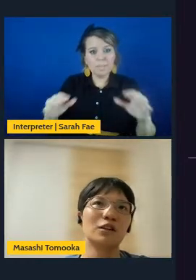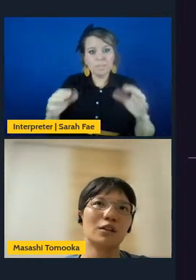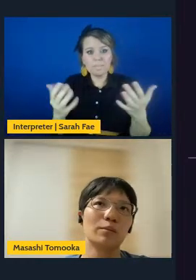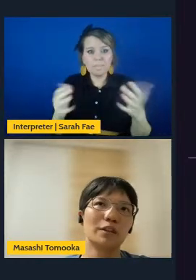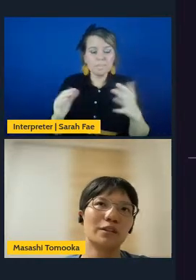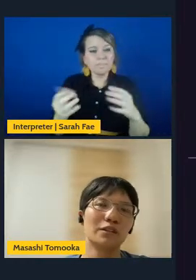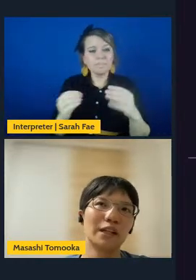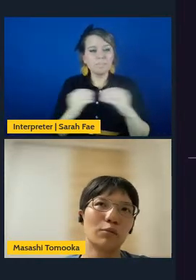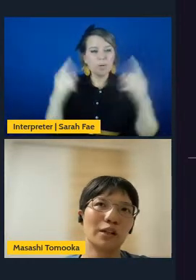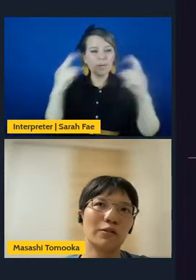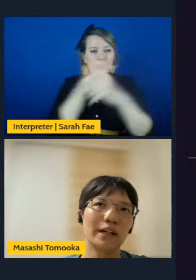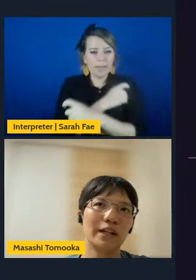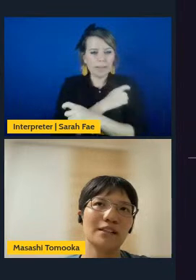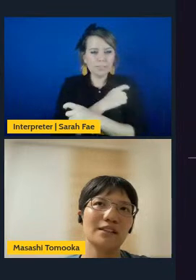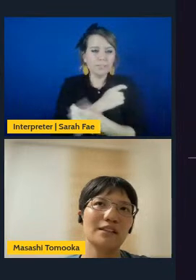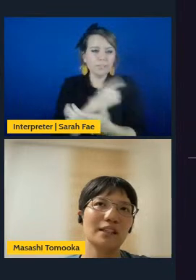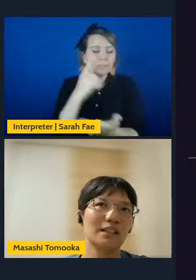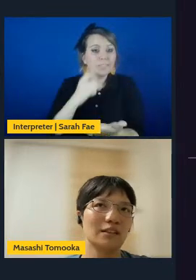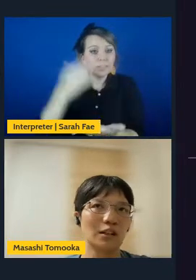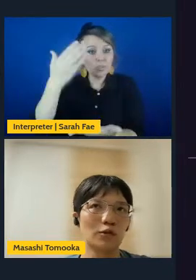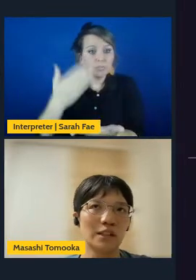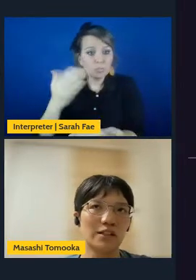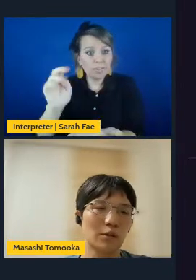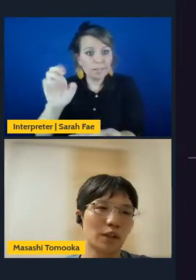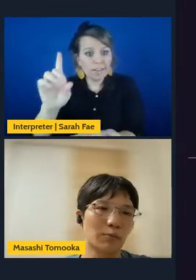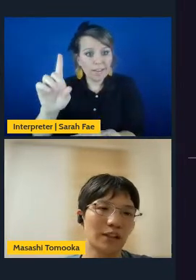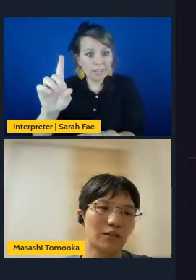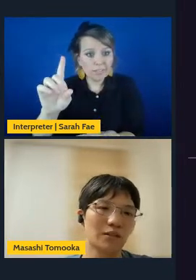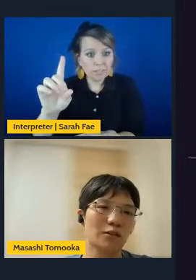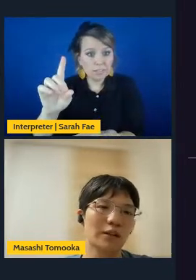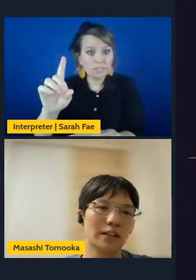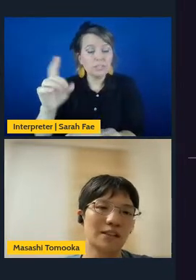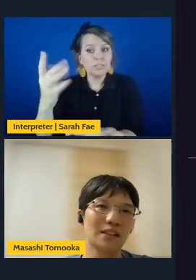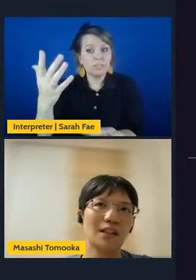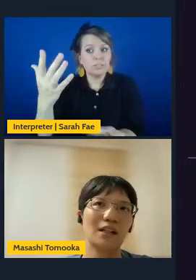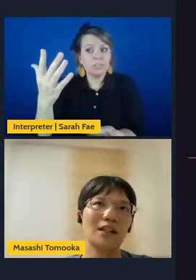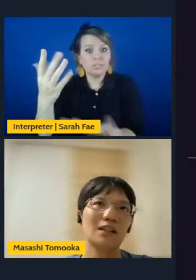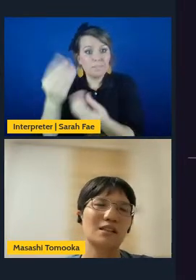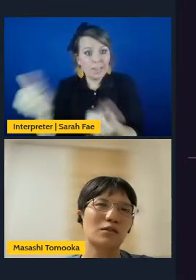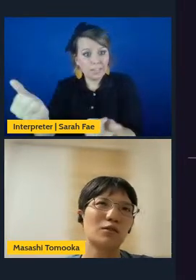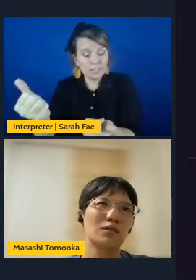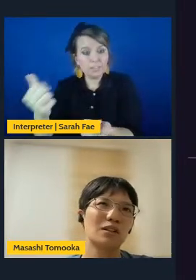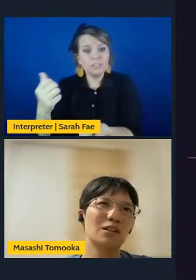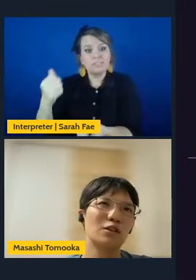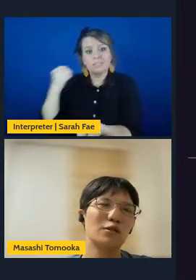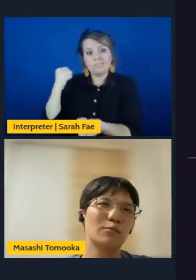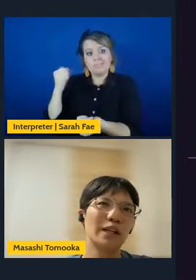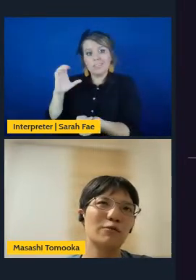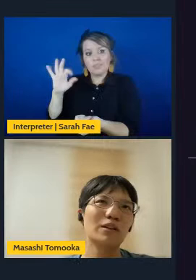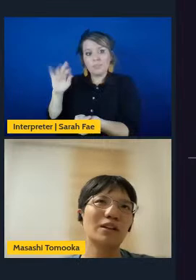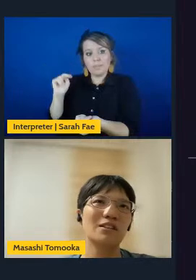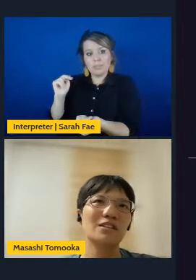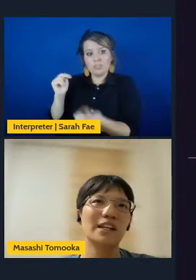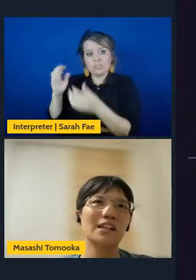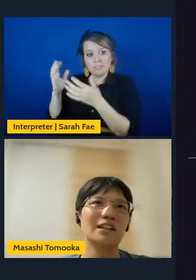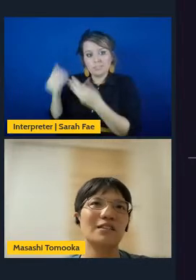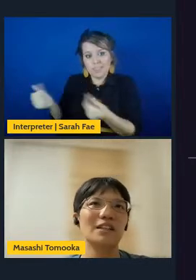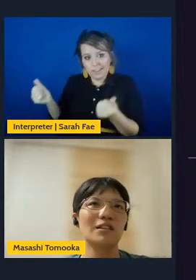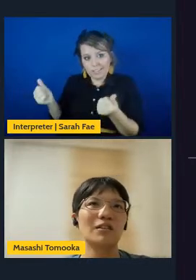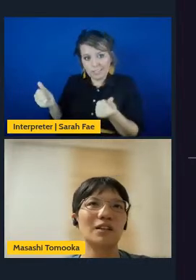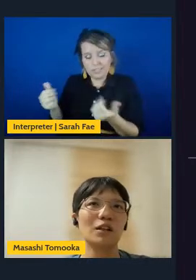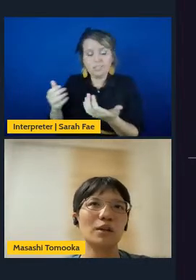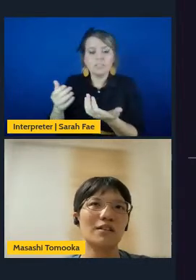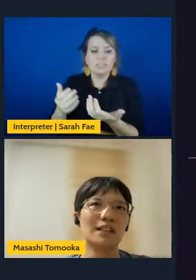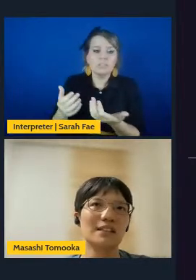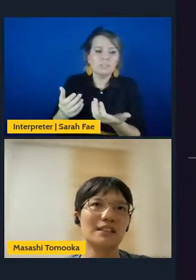the front-end build fails, then CloudFormation deployment also fails. So you may want to check if